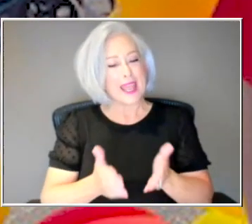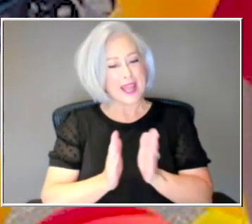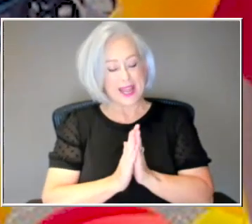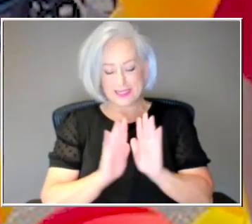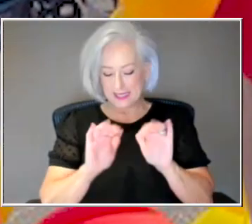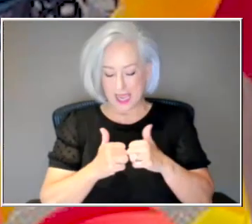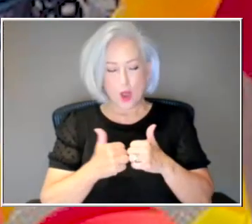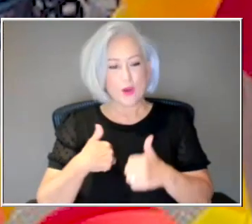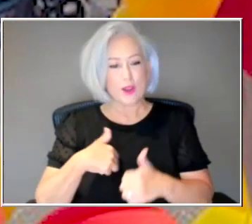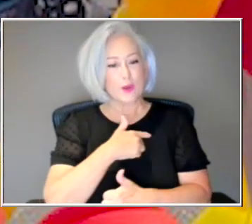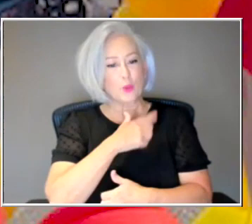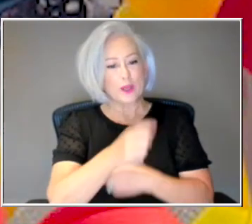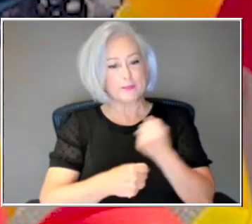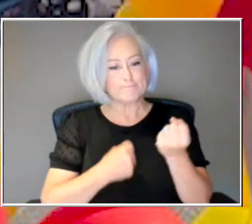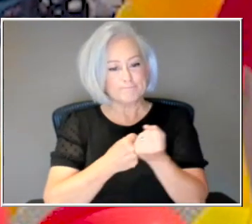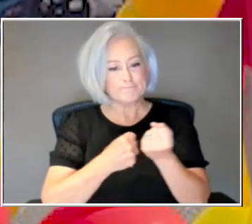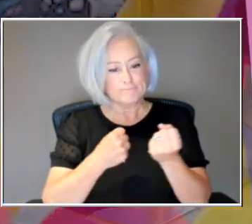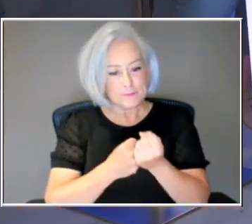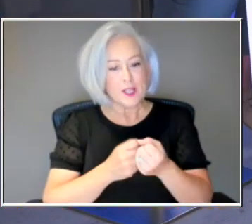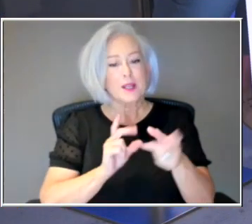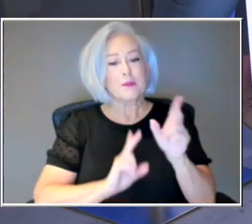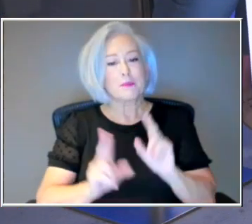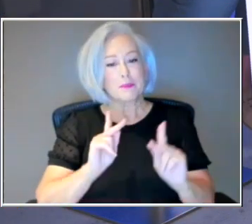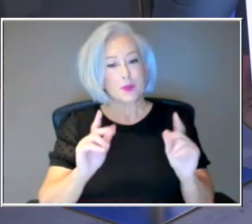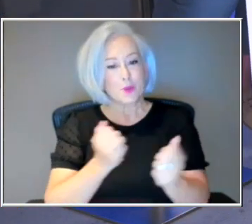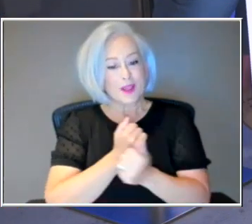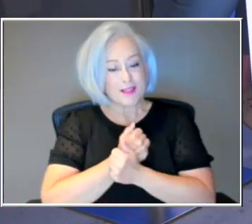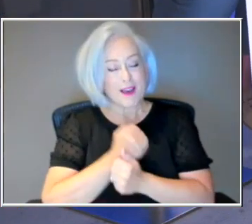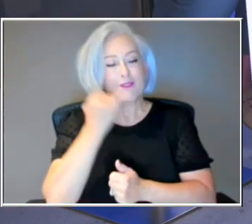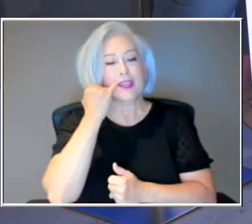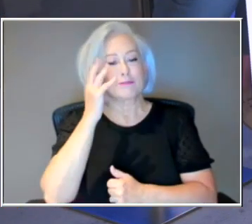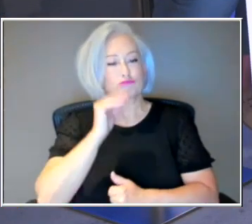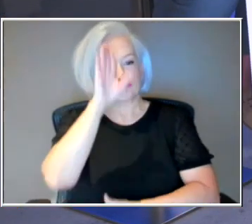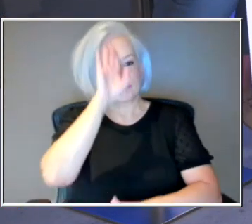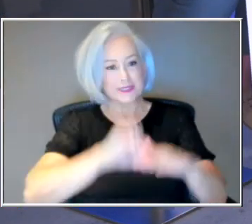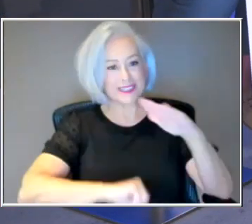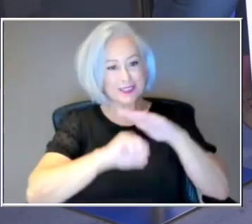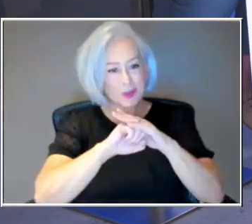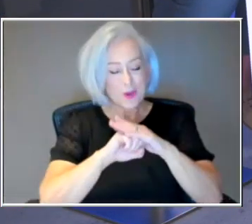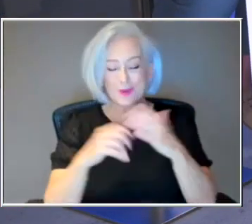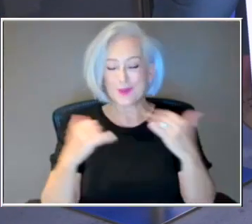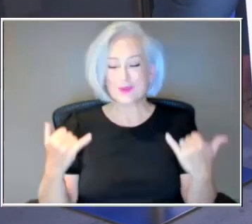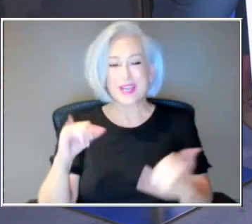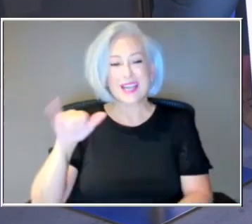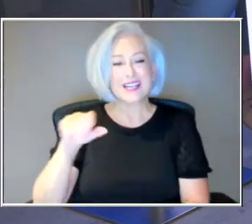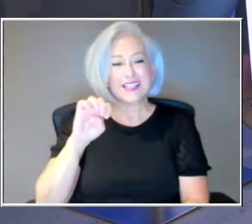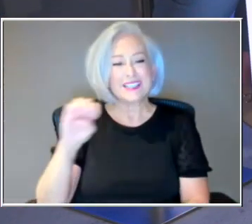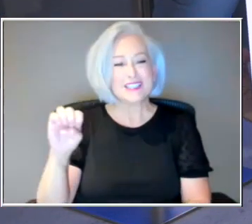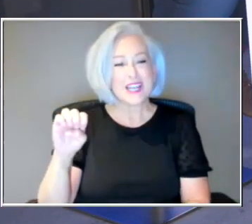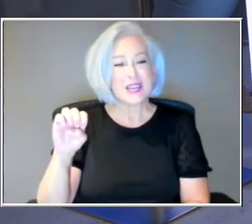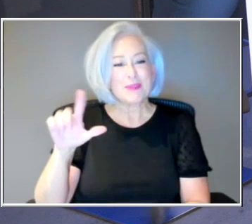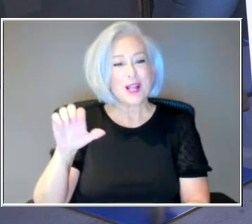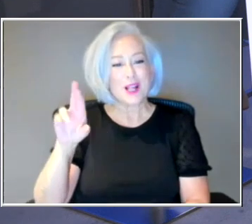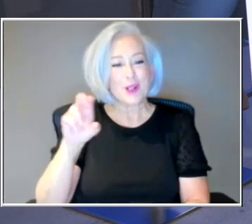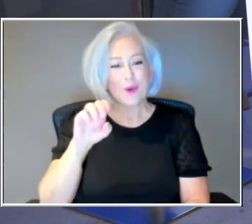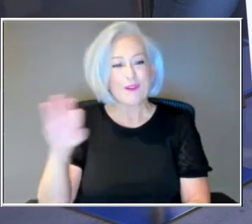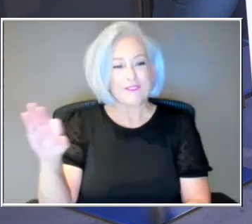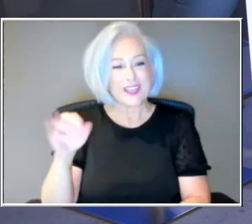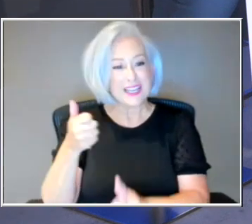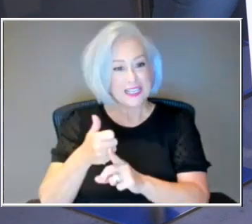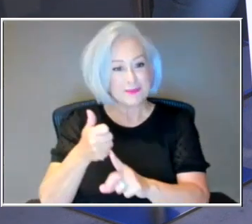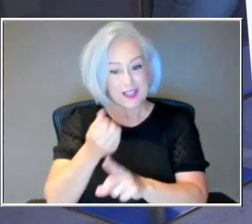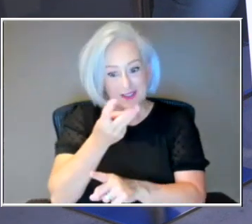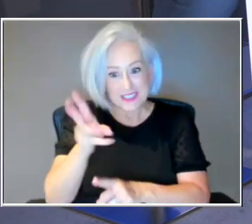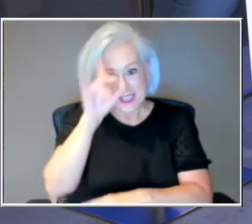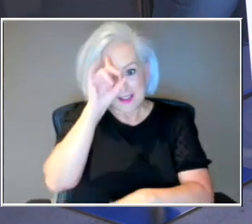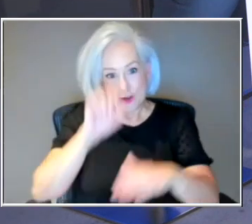if they have a stroke. Joining us today is Jamie Lorping, who suffered several strokes almost 3 years ago while